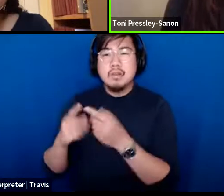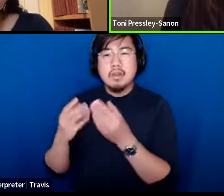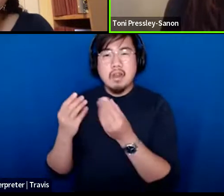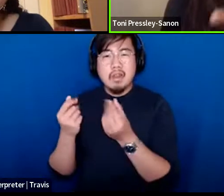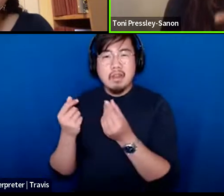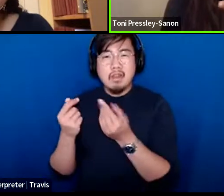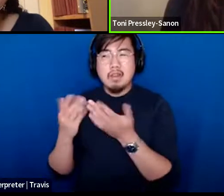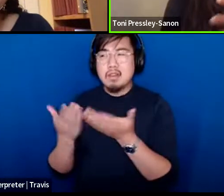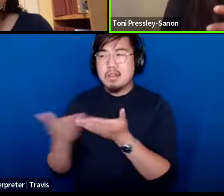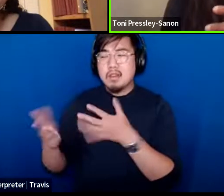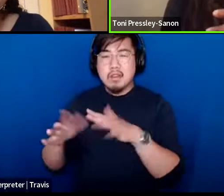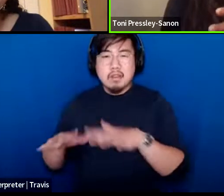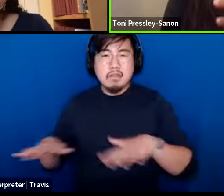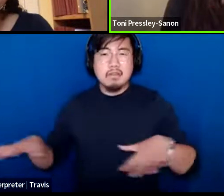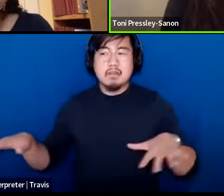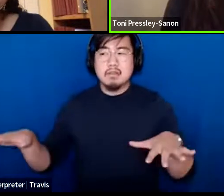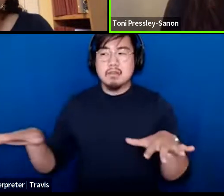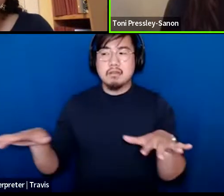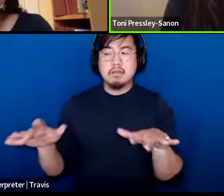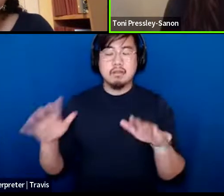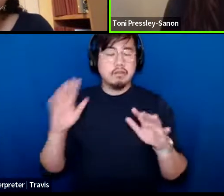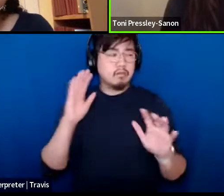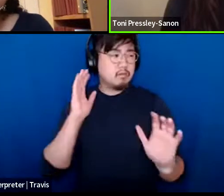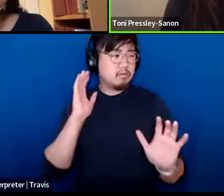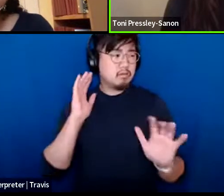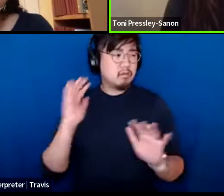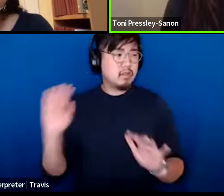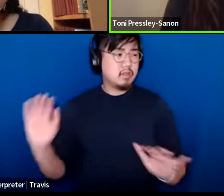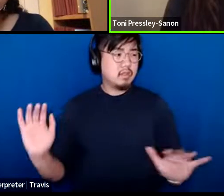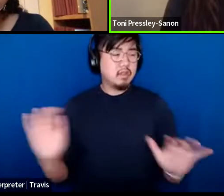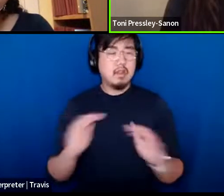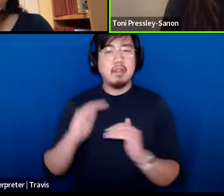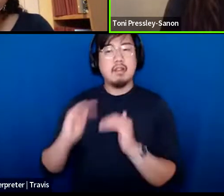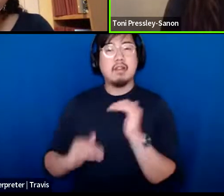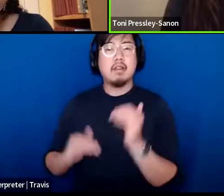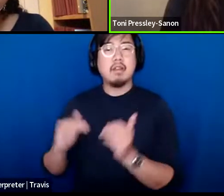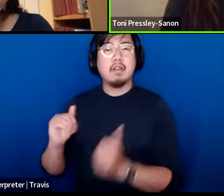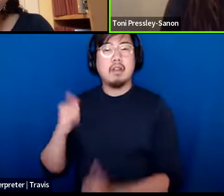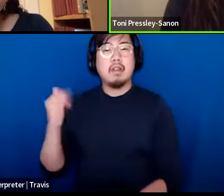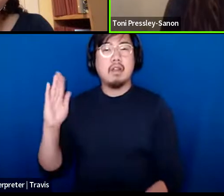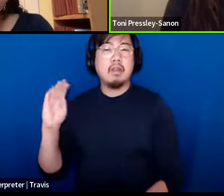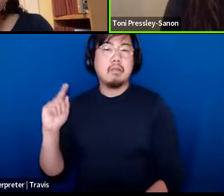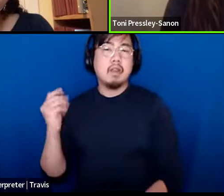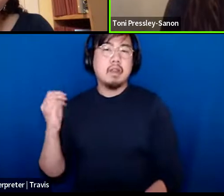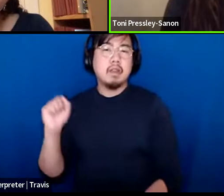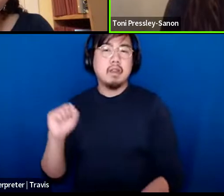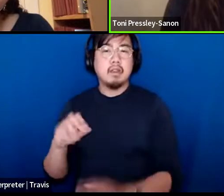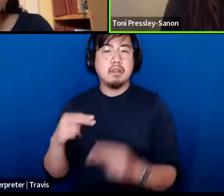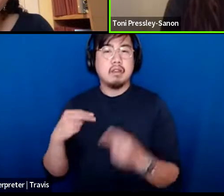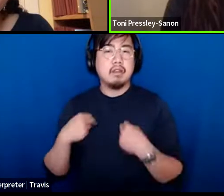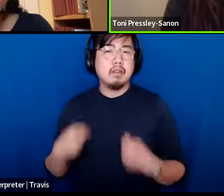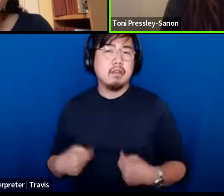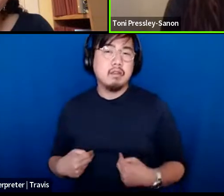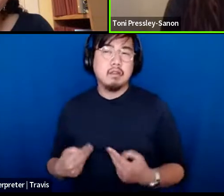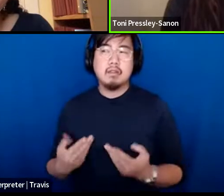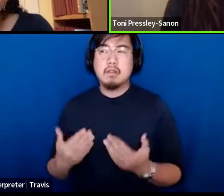not always being in reaction, but being very much